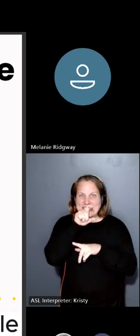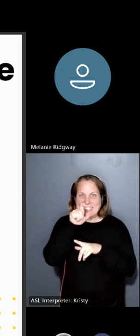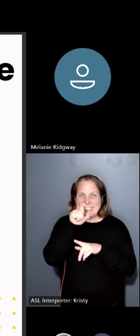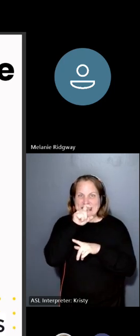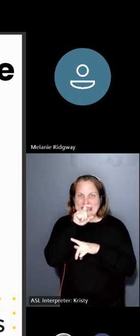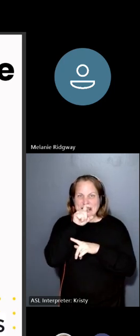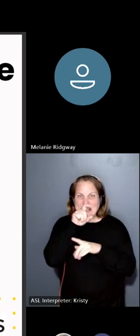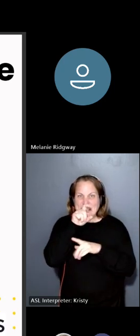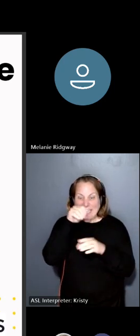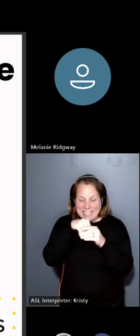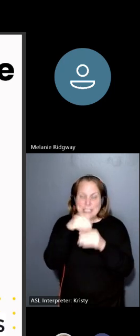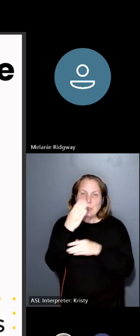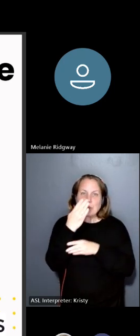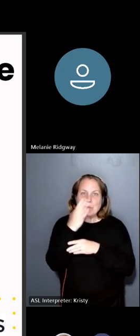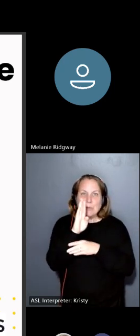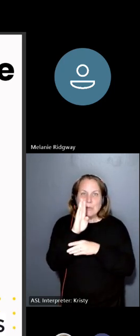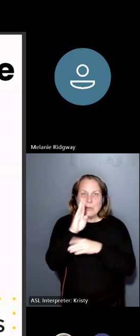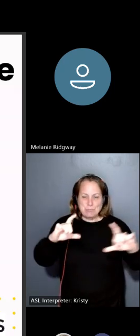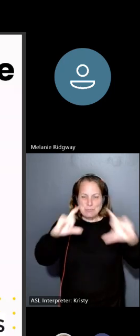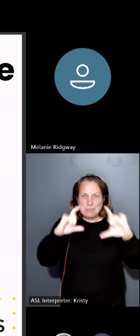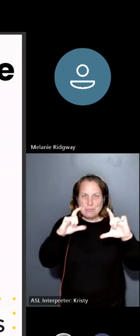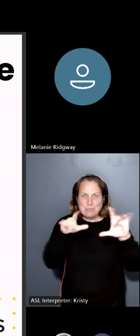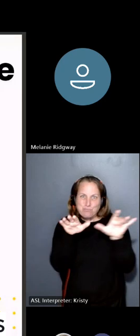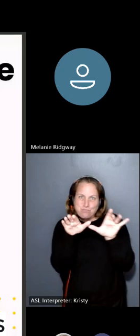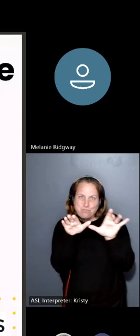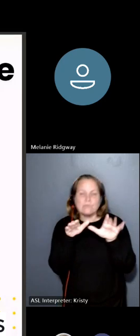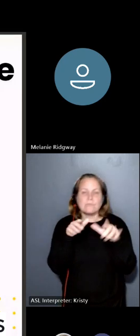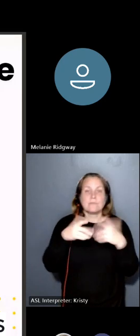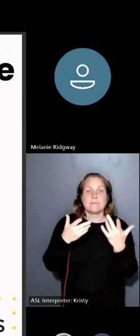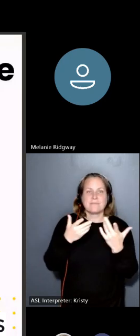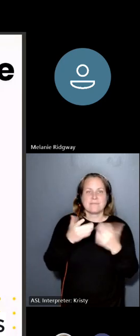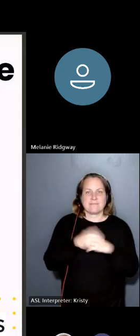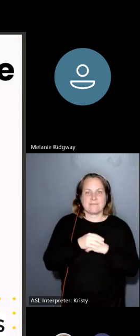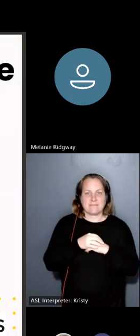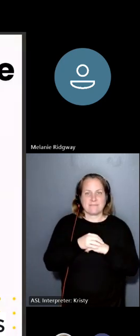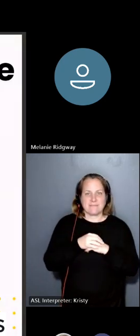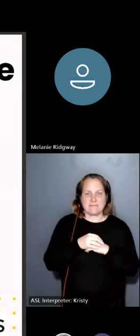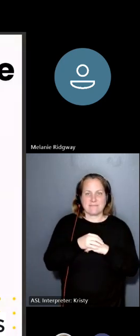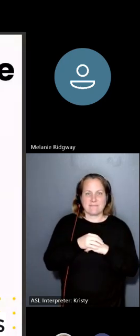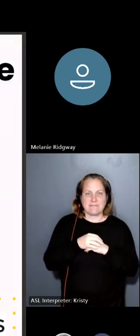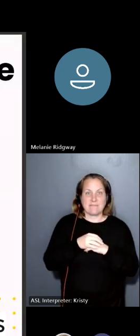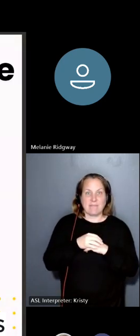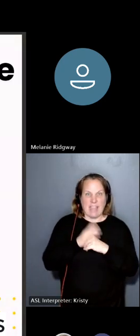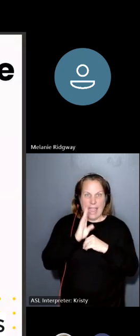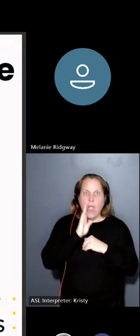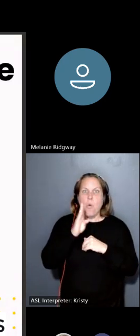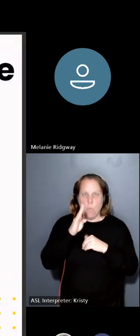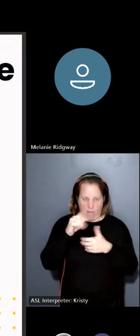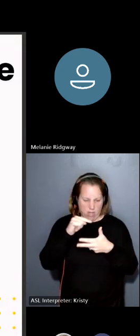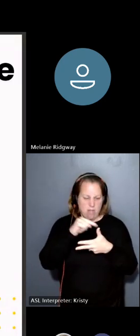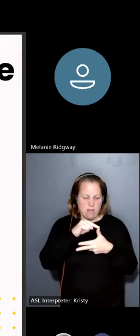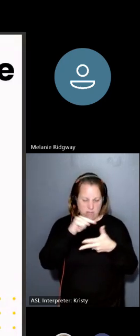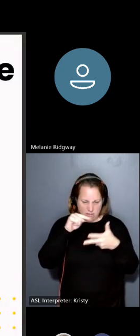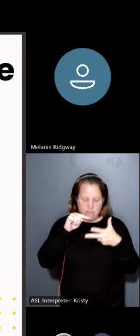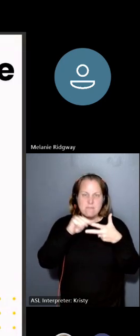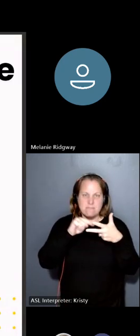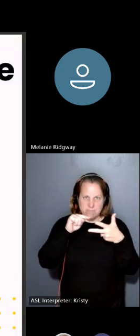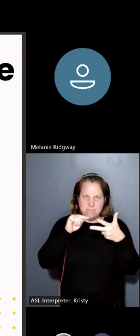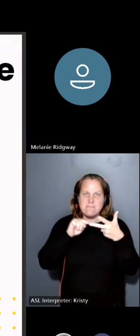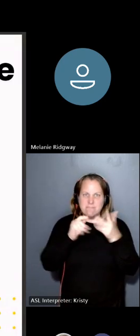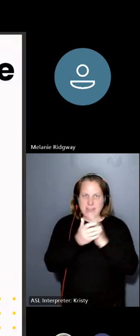circle. I will be weaving an explanation of these skills into